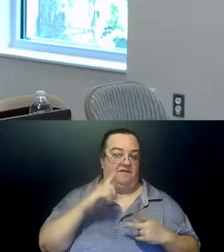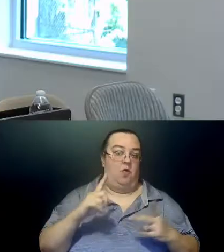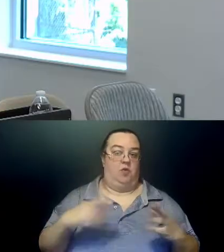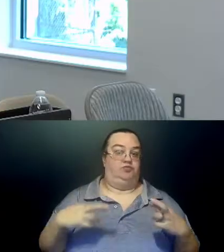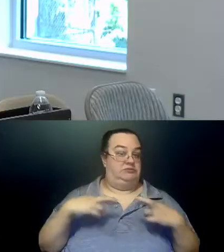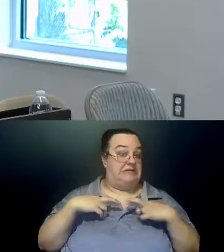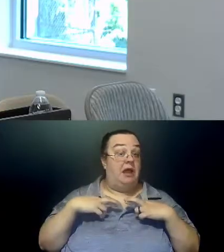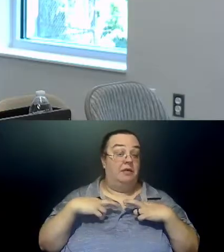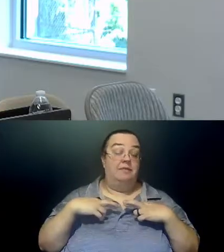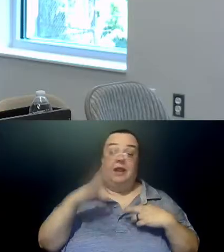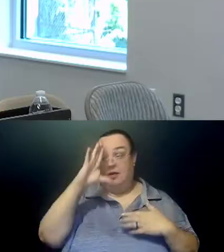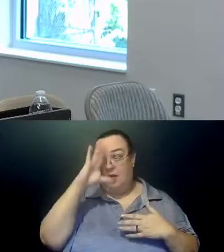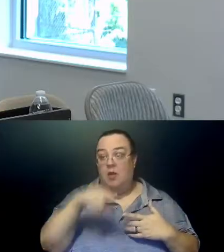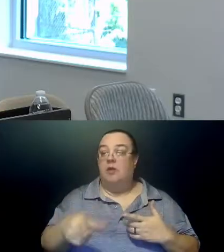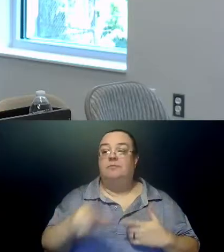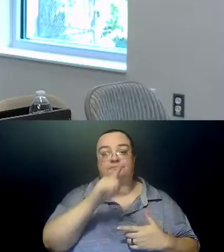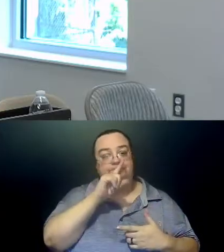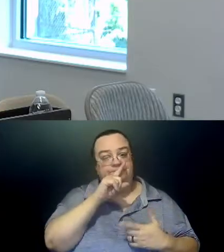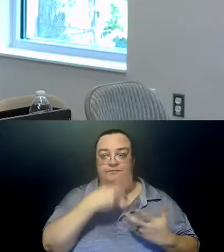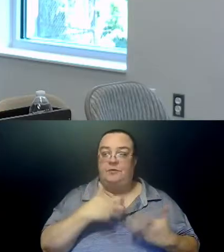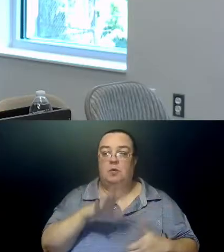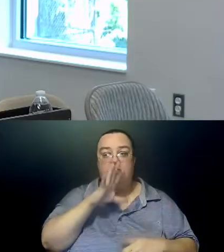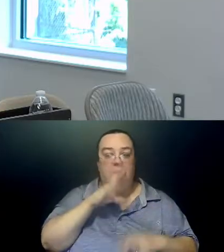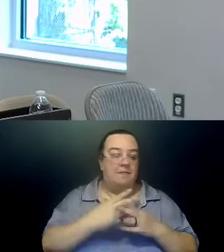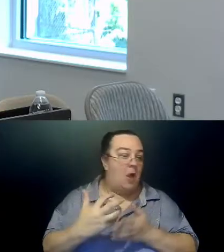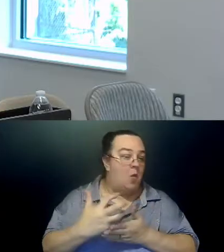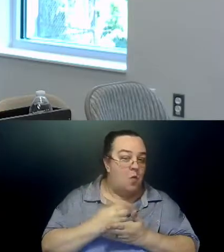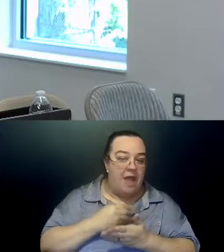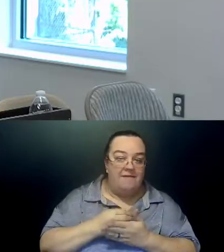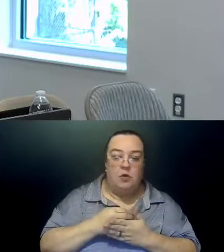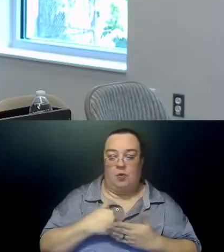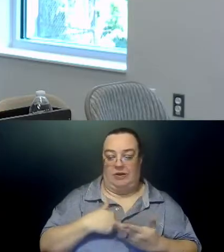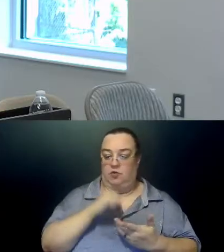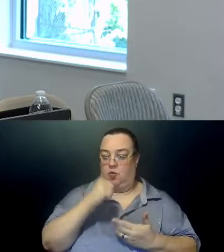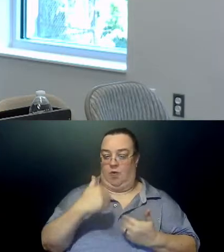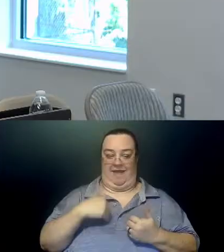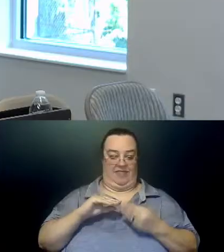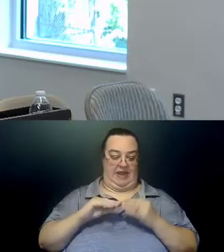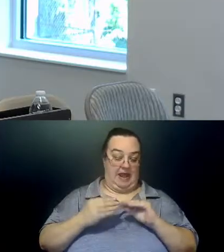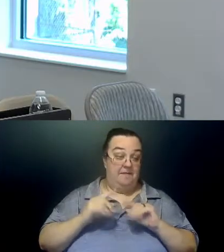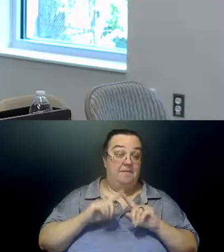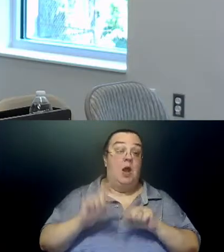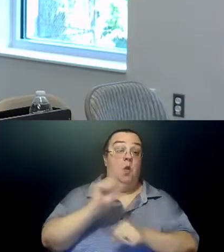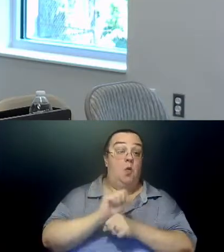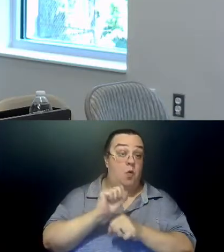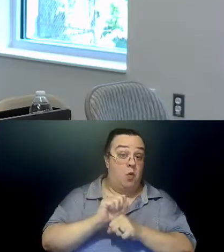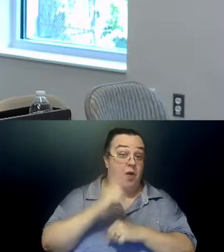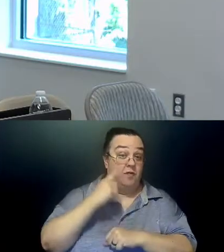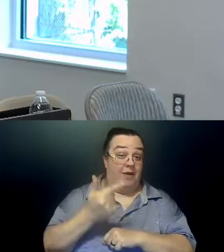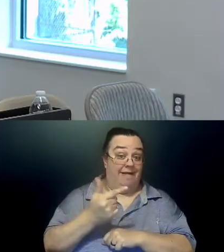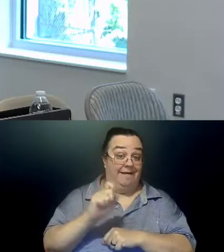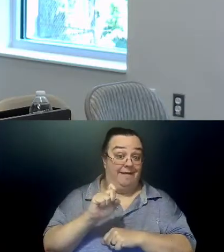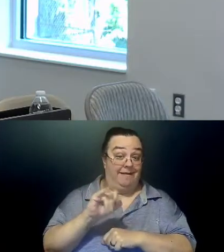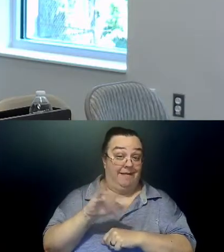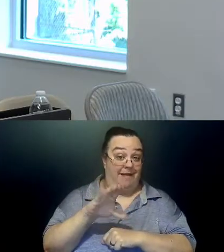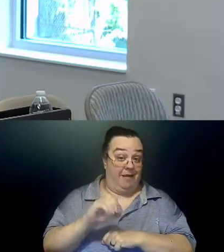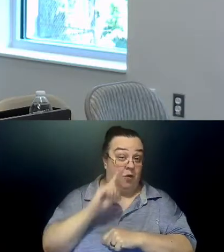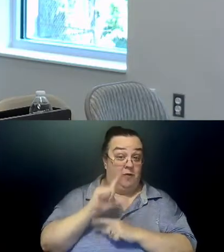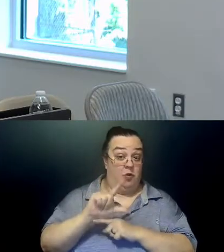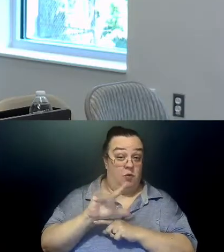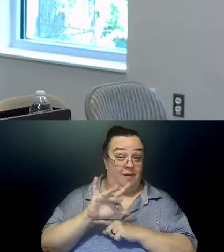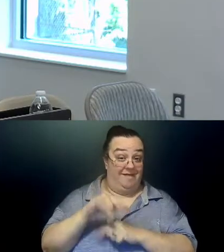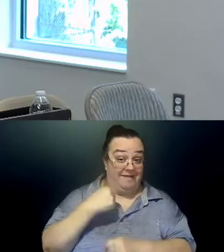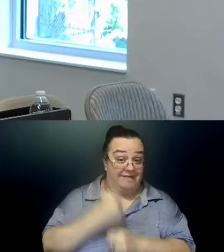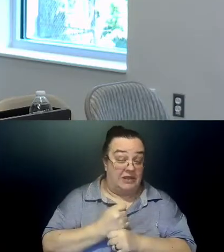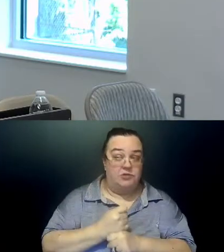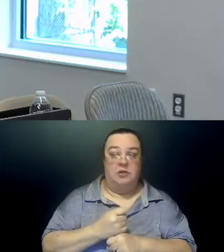I know you didn't want to talk about revenue, and I don't have the numbers, but working for Geico for 25 years, cost